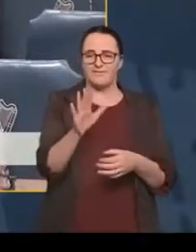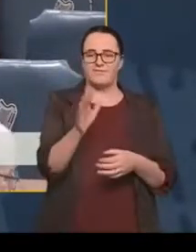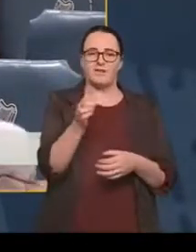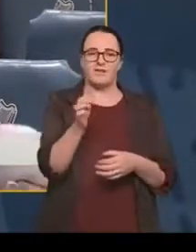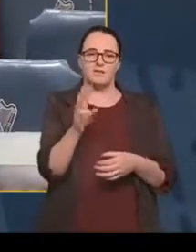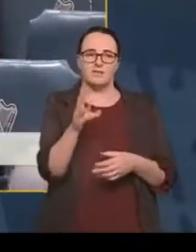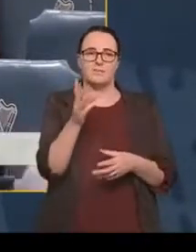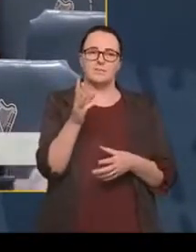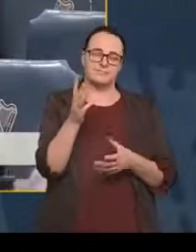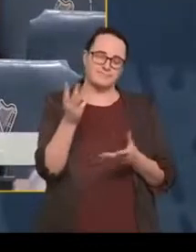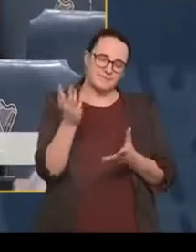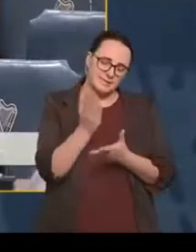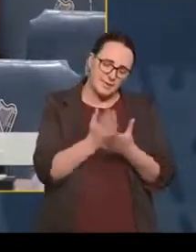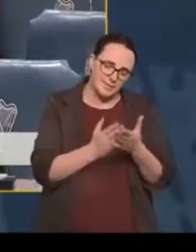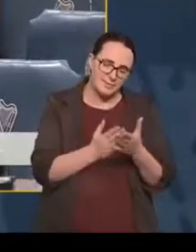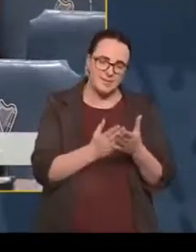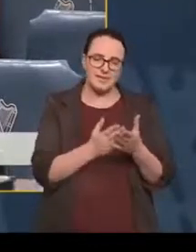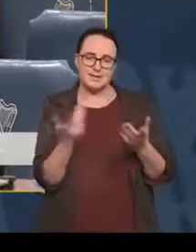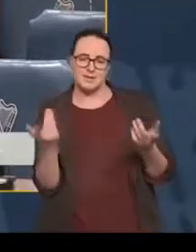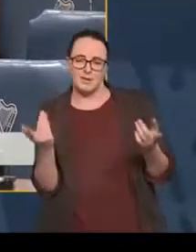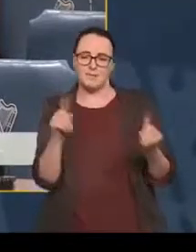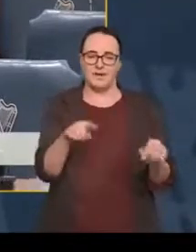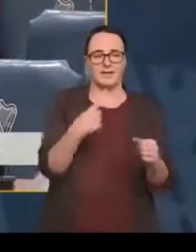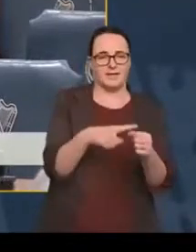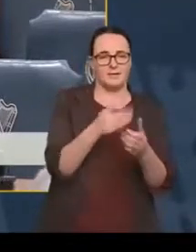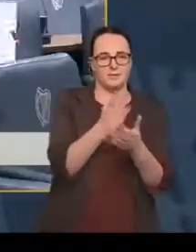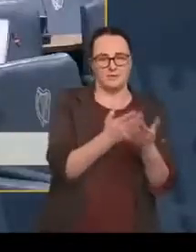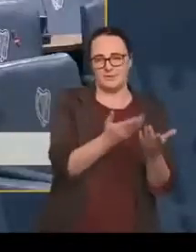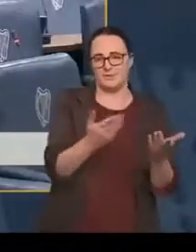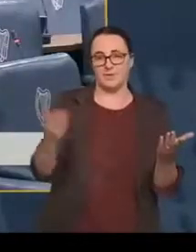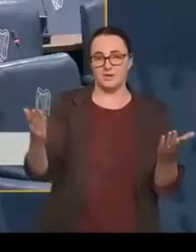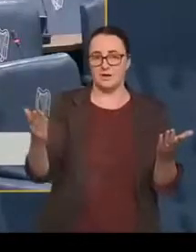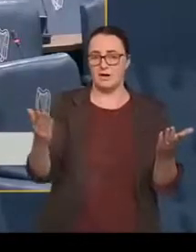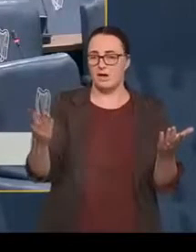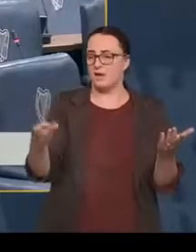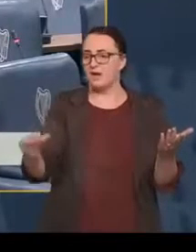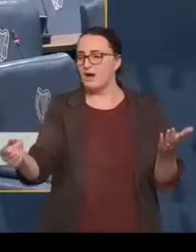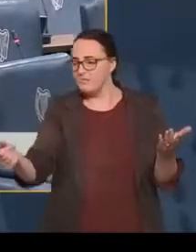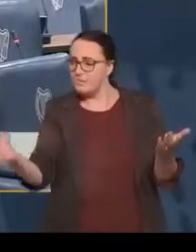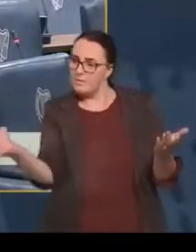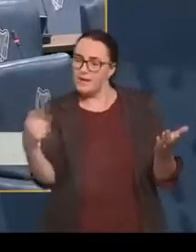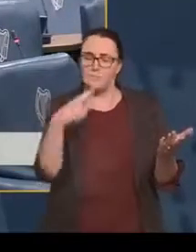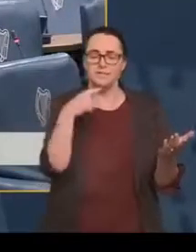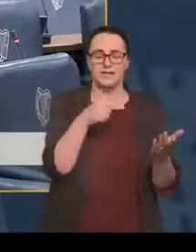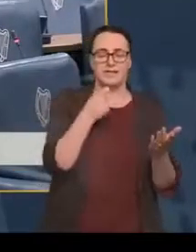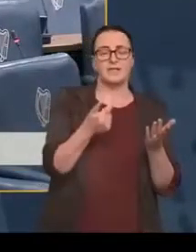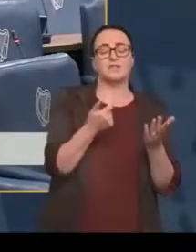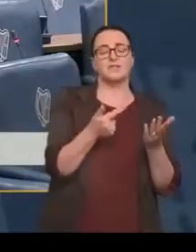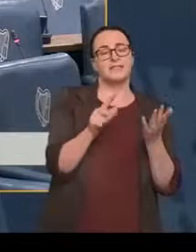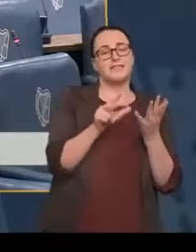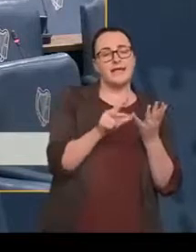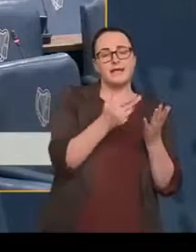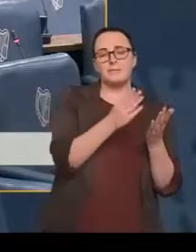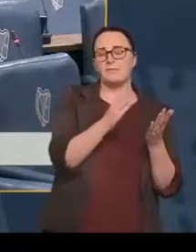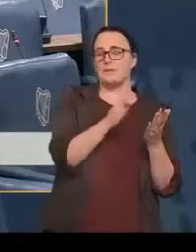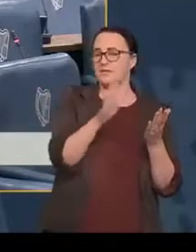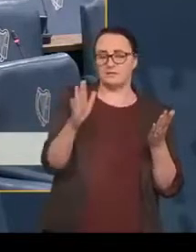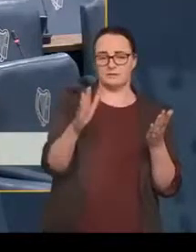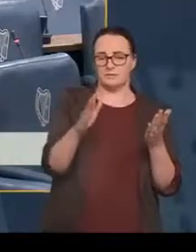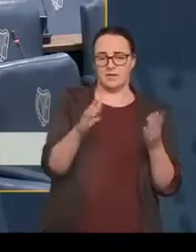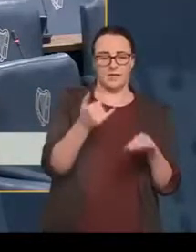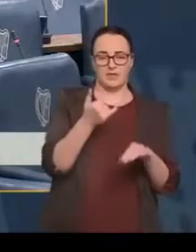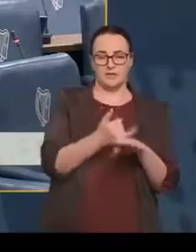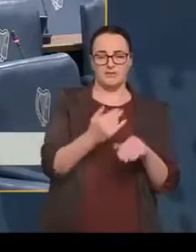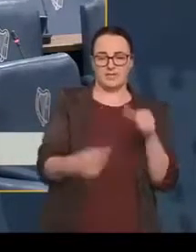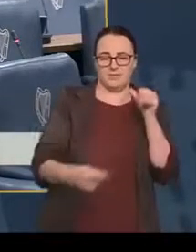perhaps in making the comments, some of them, need to come back again. No, I didn't say that. I'm just saying that the 28 bills, some of them weren't